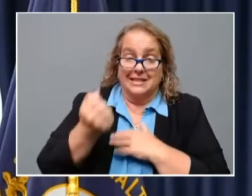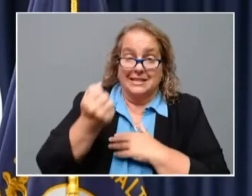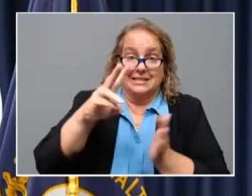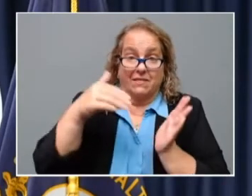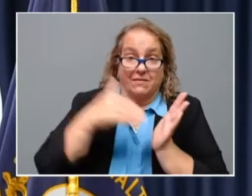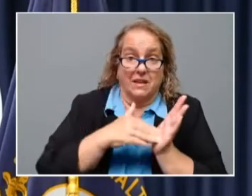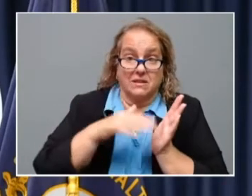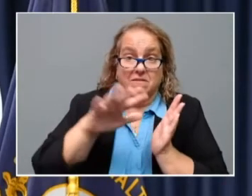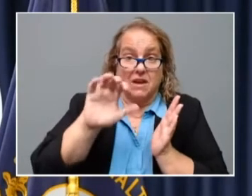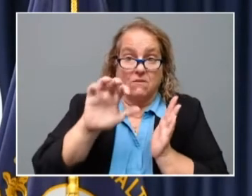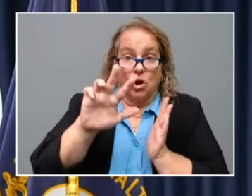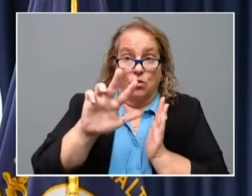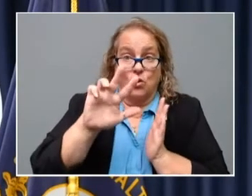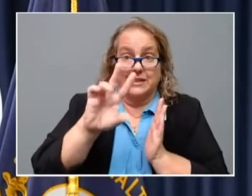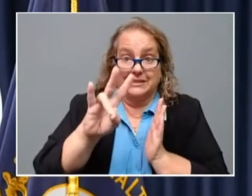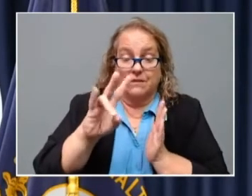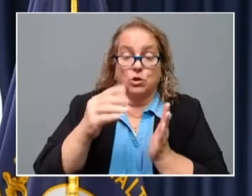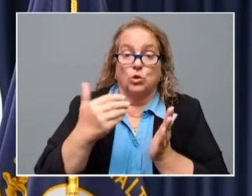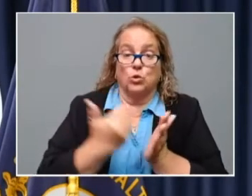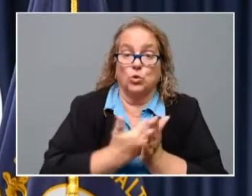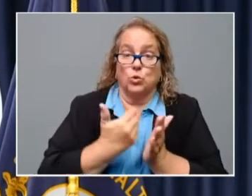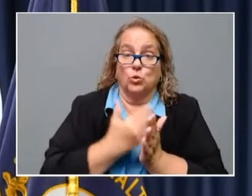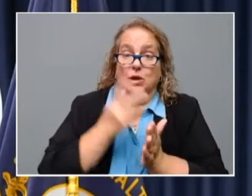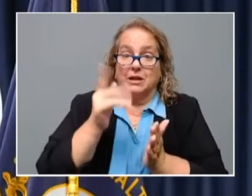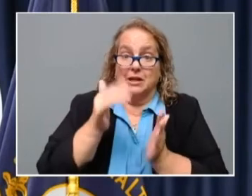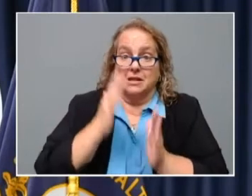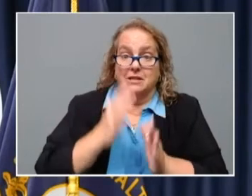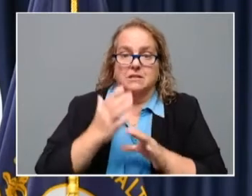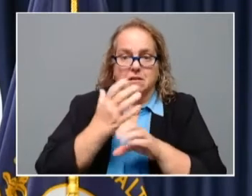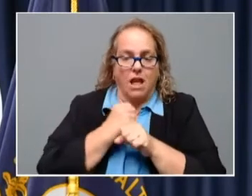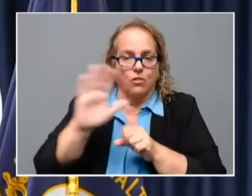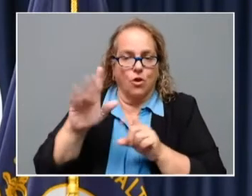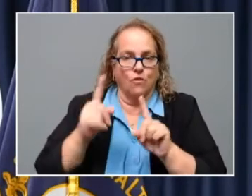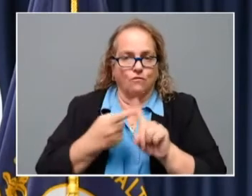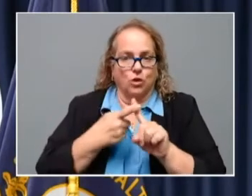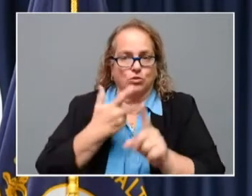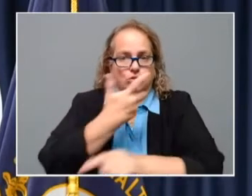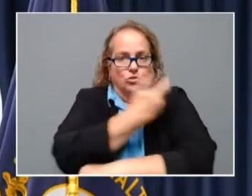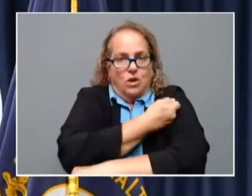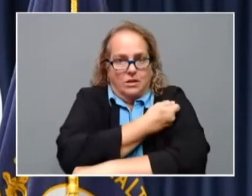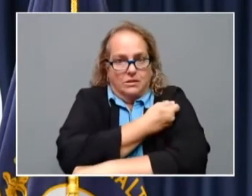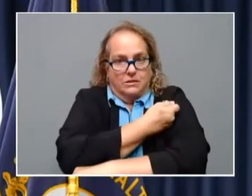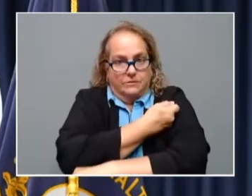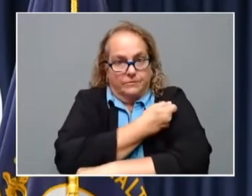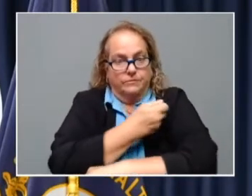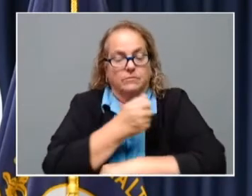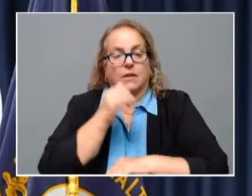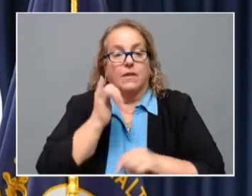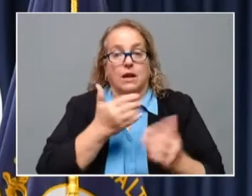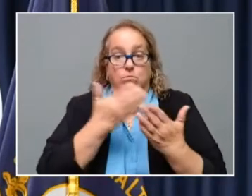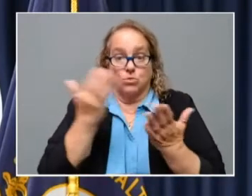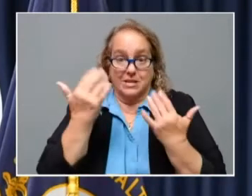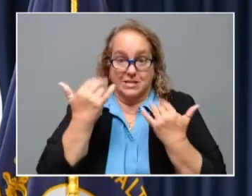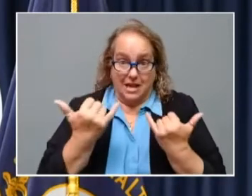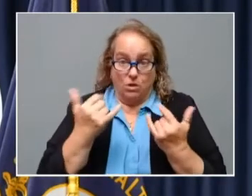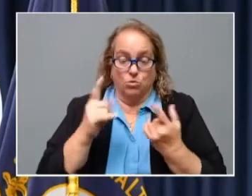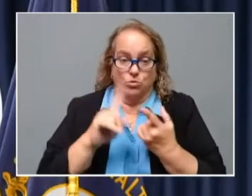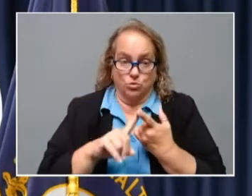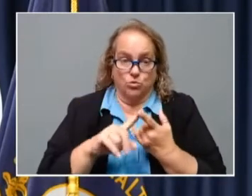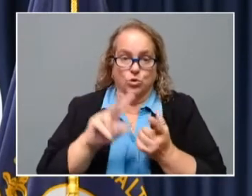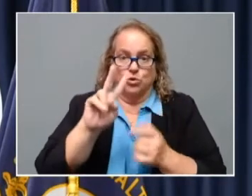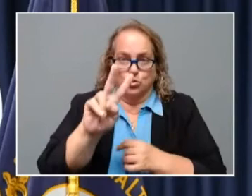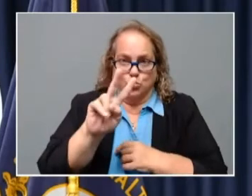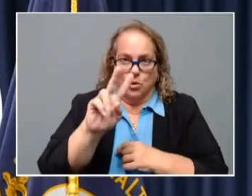16,537 new Kentuckians got their first shot of hope. That brings us now to